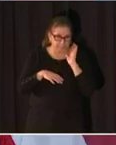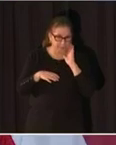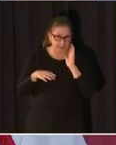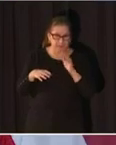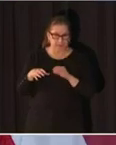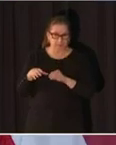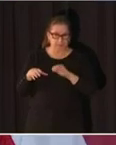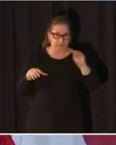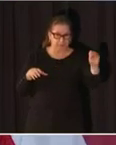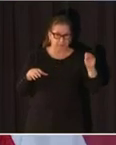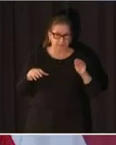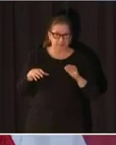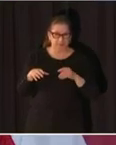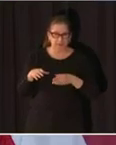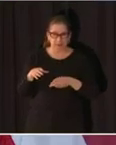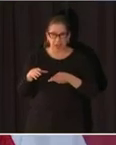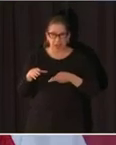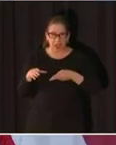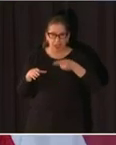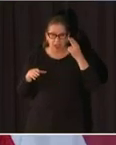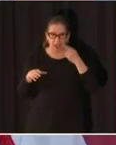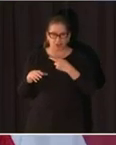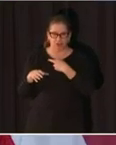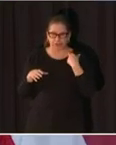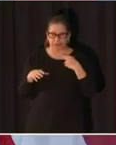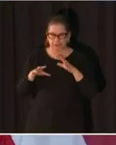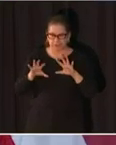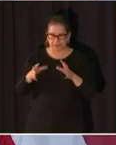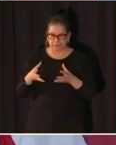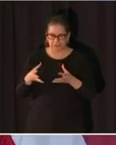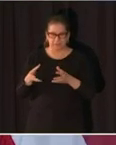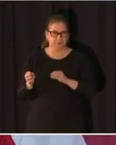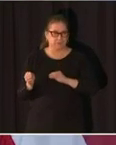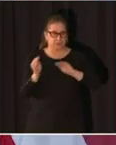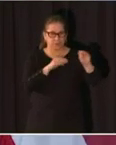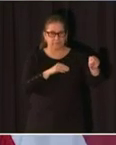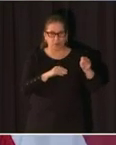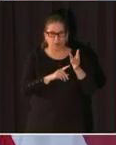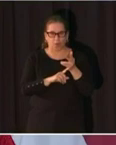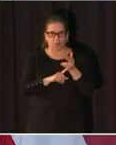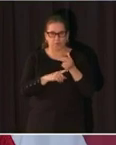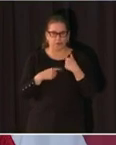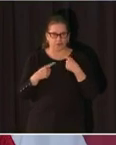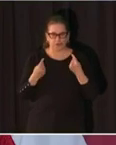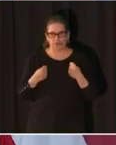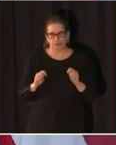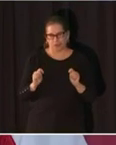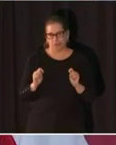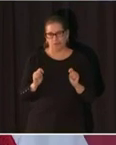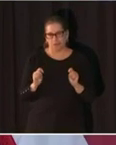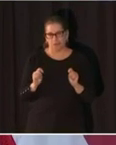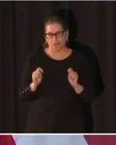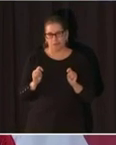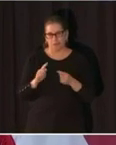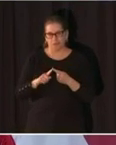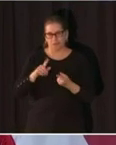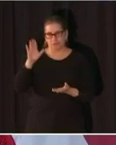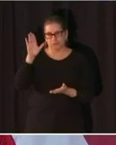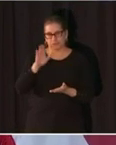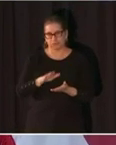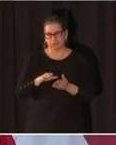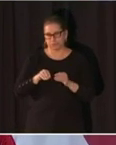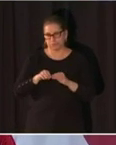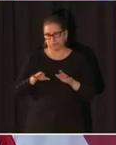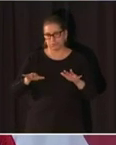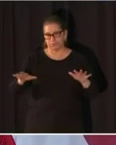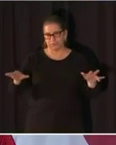out of the shelters is two ways that we're working on ensuring that we're stemming that tide the best we can. And are